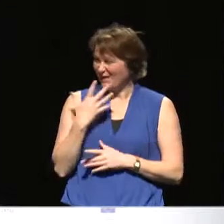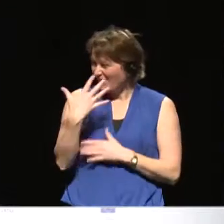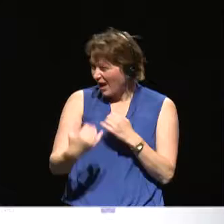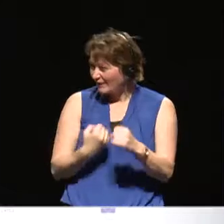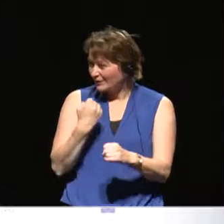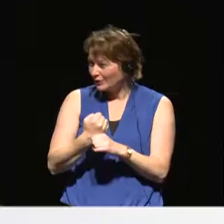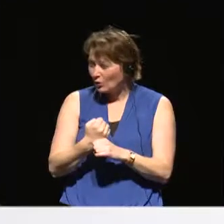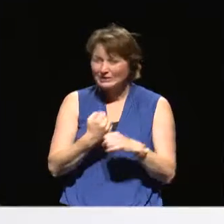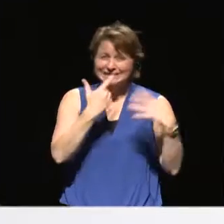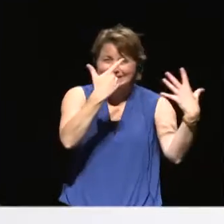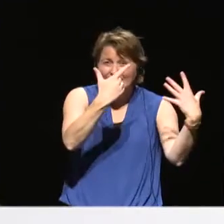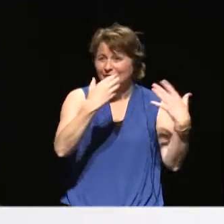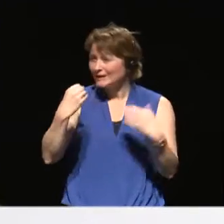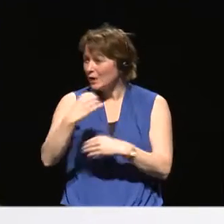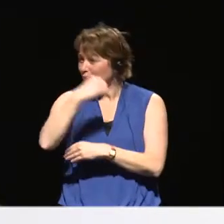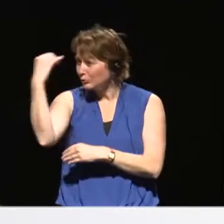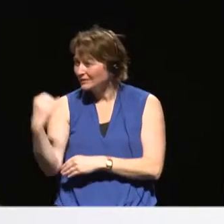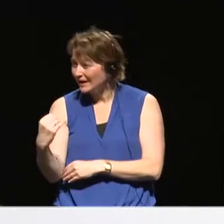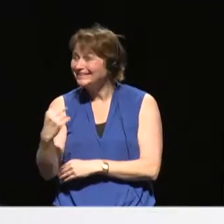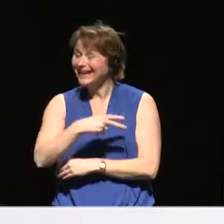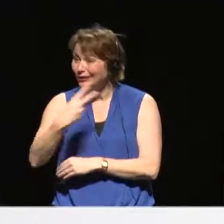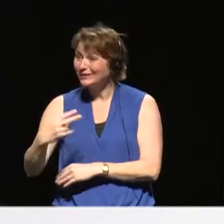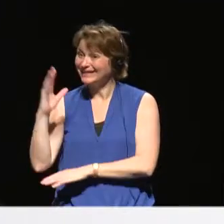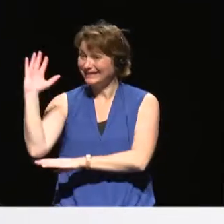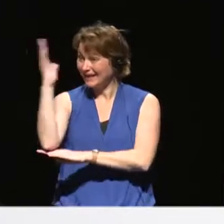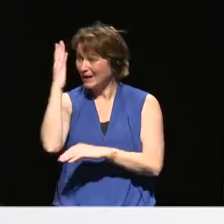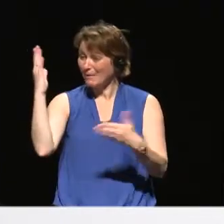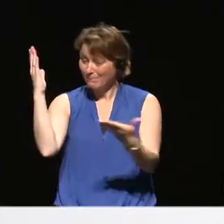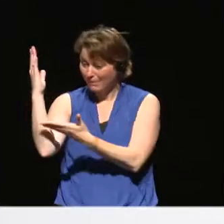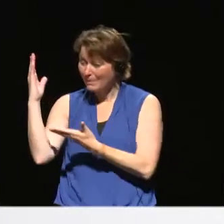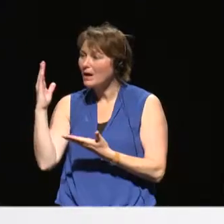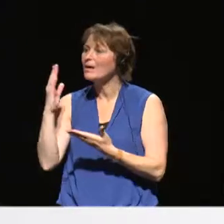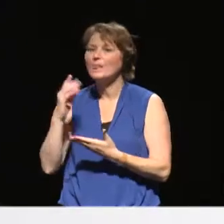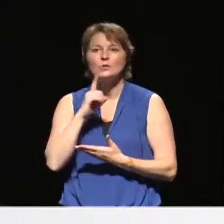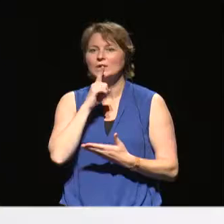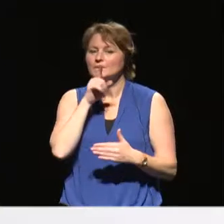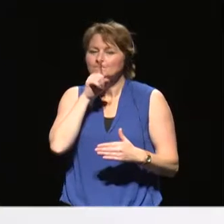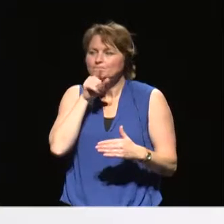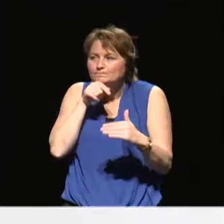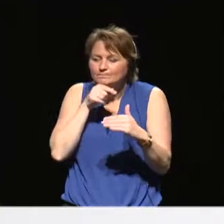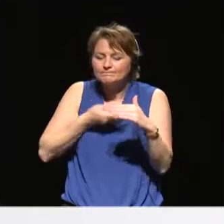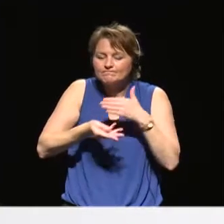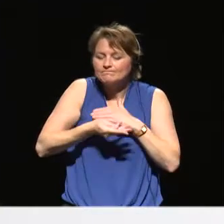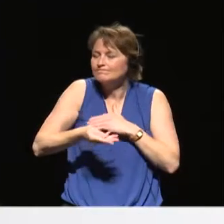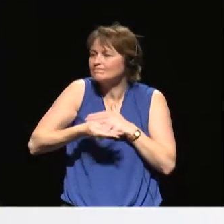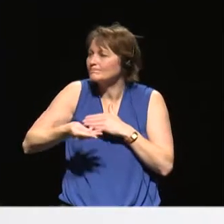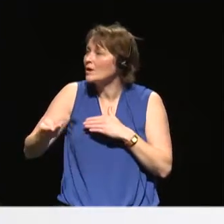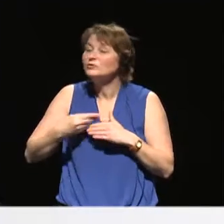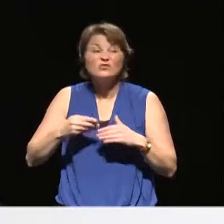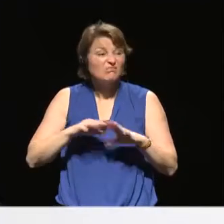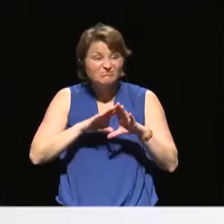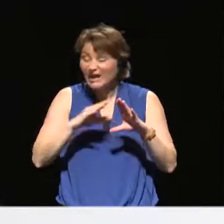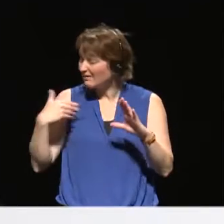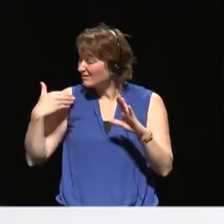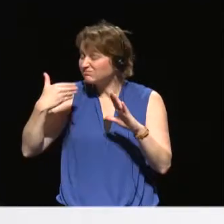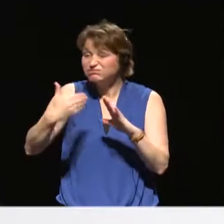Indonesia's timber that was being logged was illegally logged and exported. So it never registered in the national economic